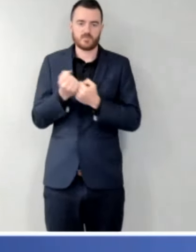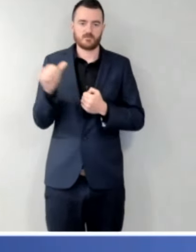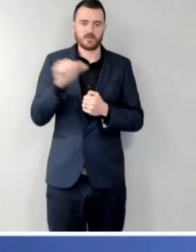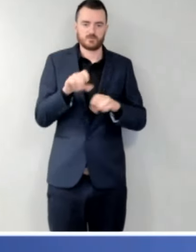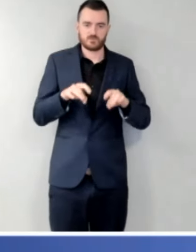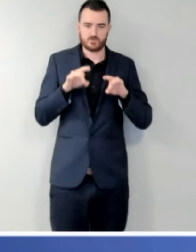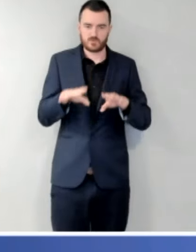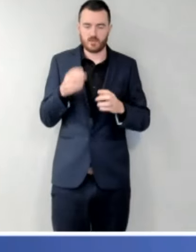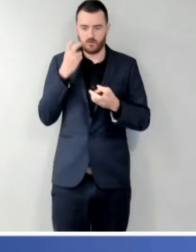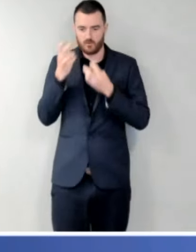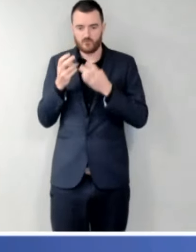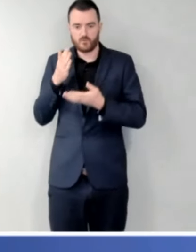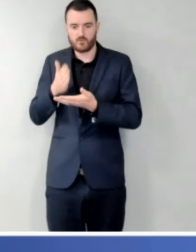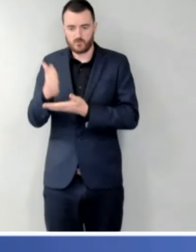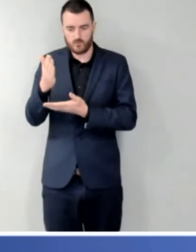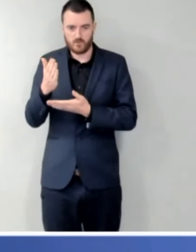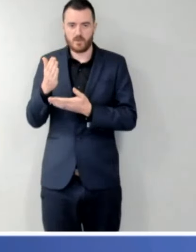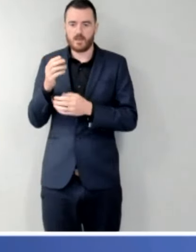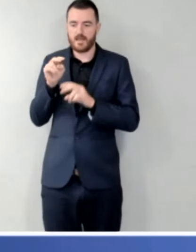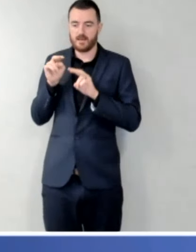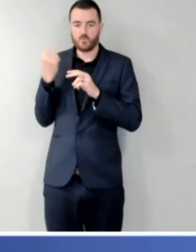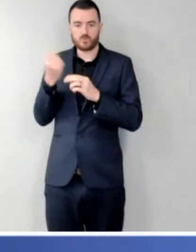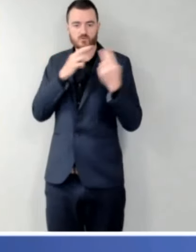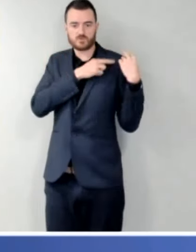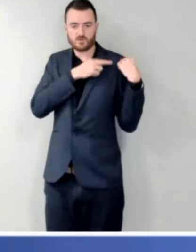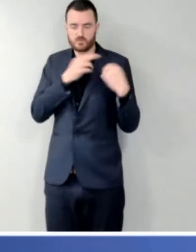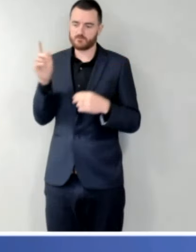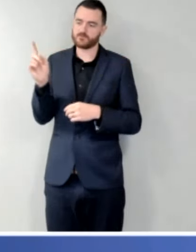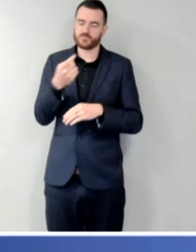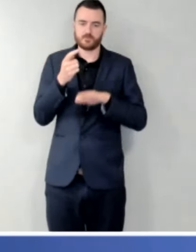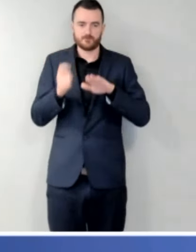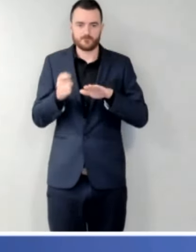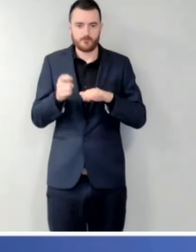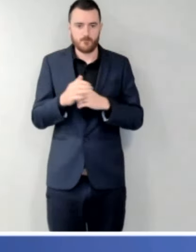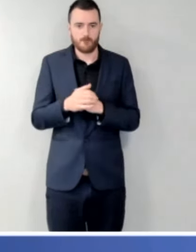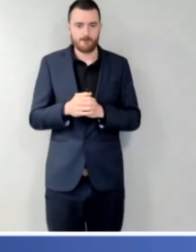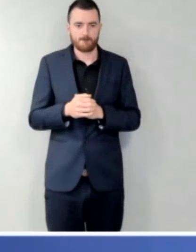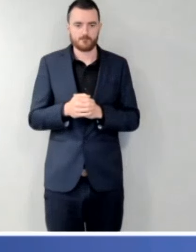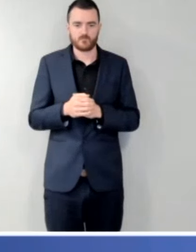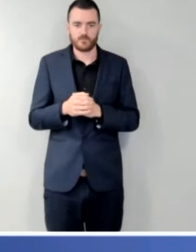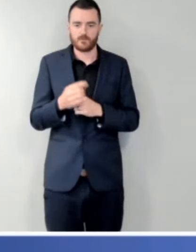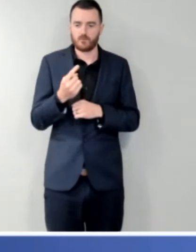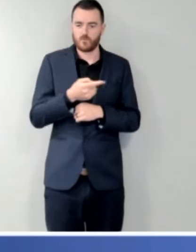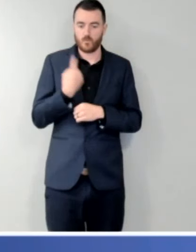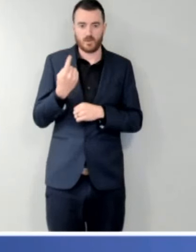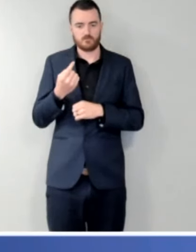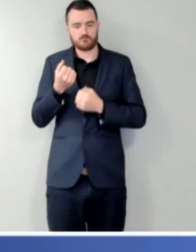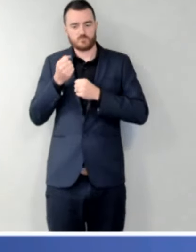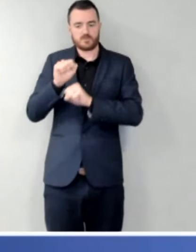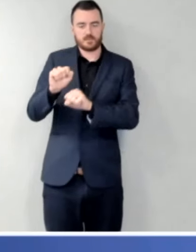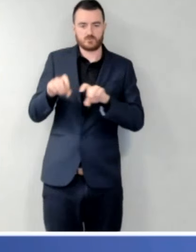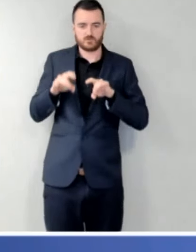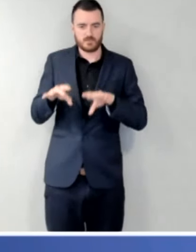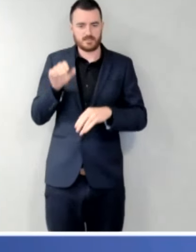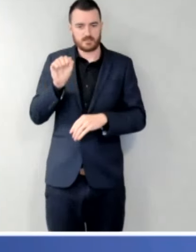hold those responsible to account. While we are the protector for Australians, the AFP's mission was